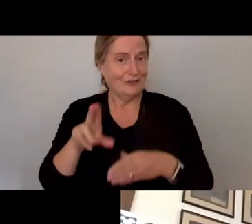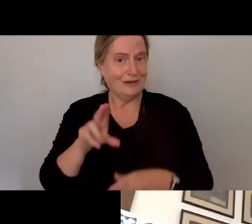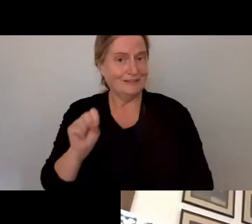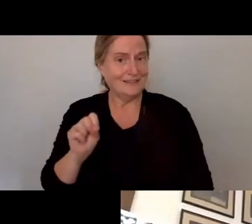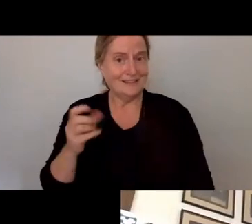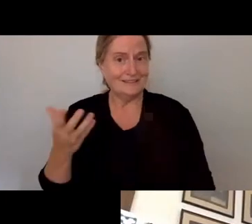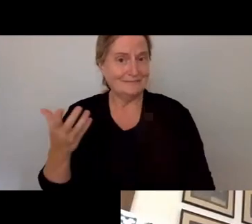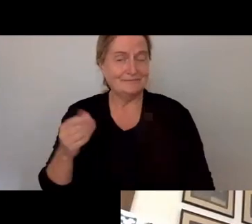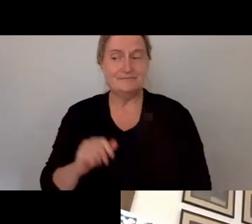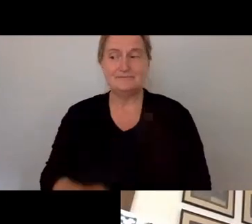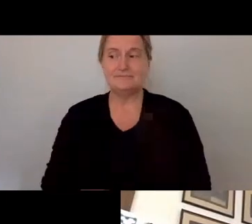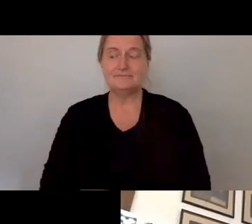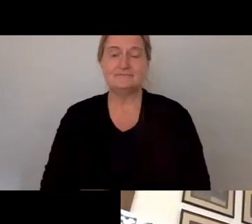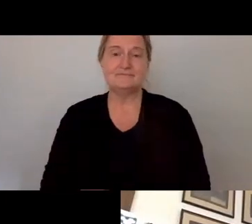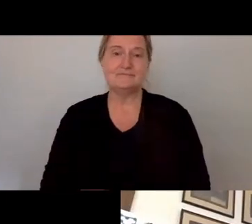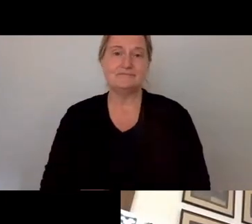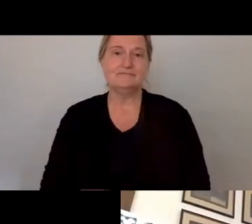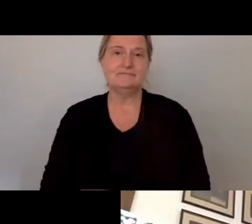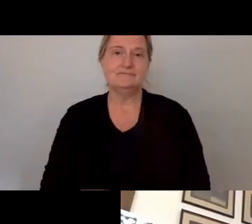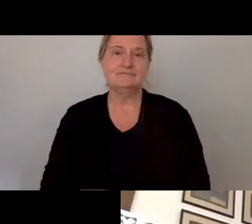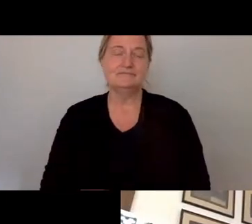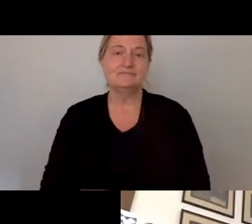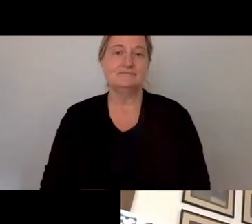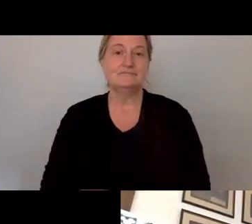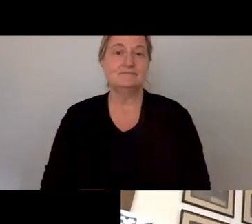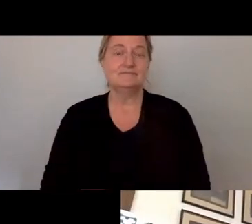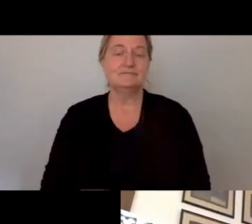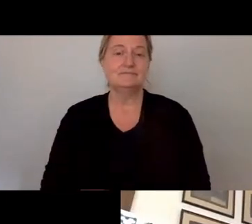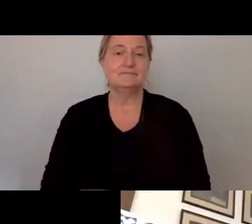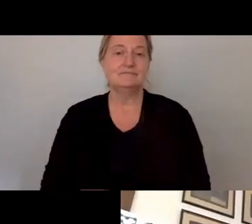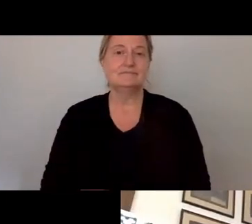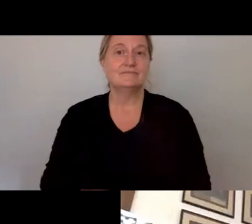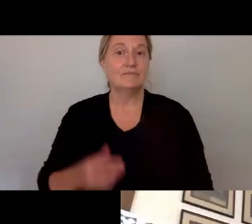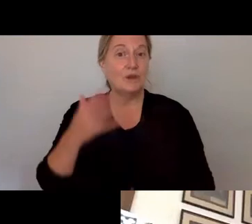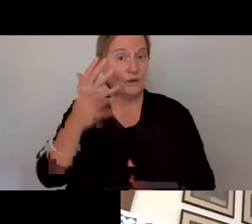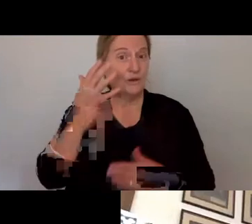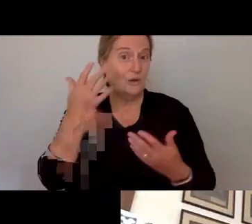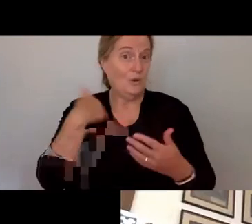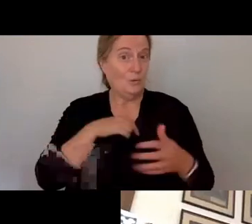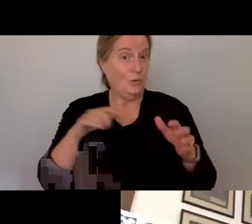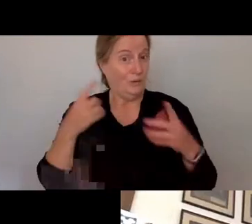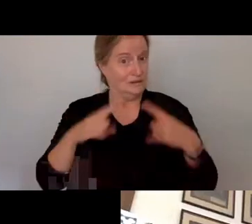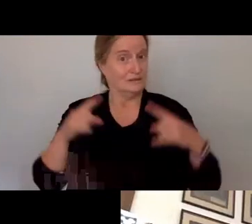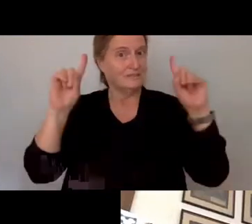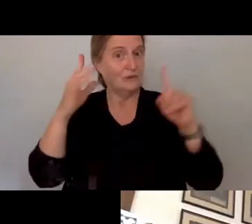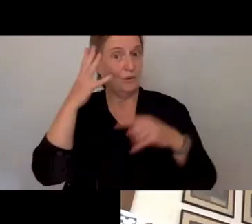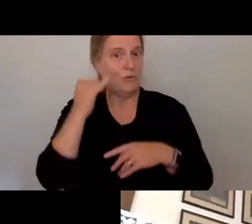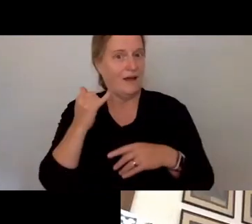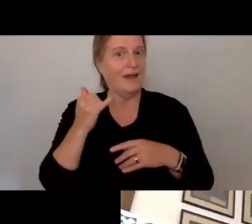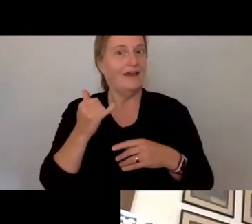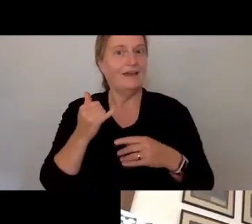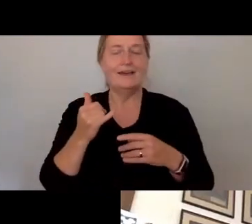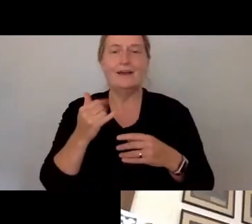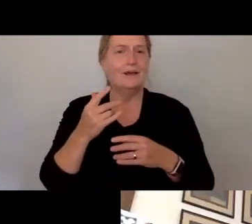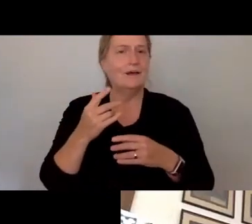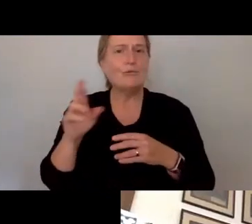We did it because on both sides of the aisle, we had the same kind of experiences that Tom Harkin had with his